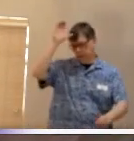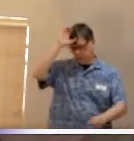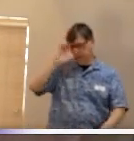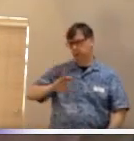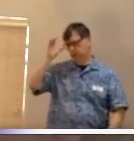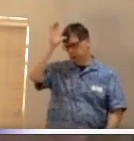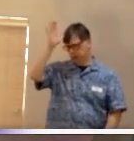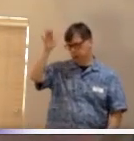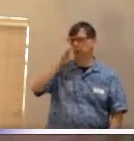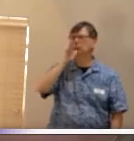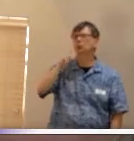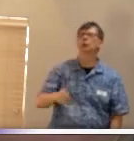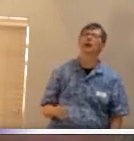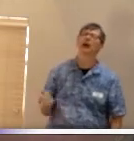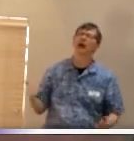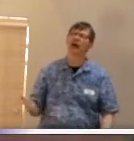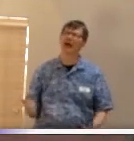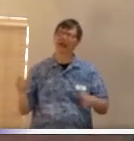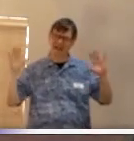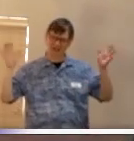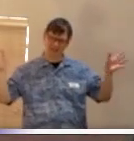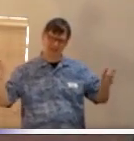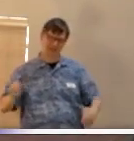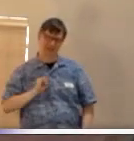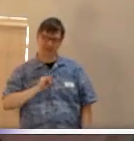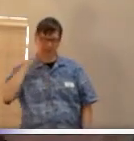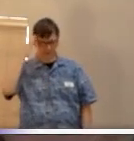My grandmother Annie was the happiest person that I knew.